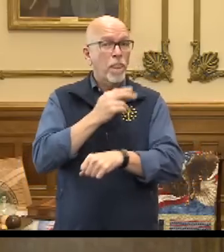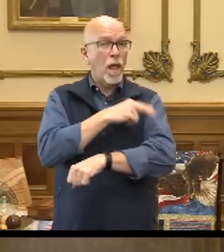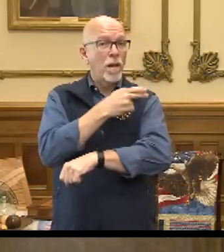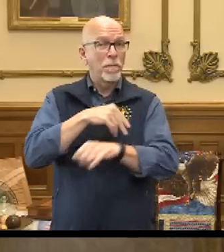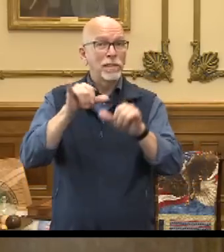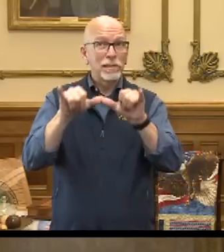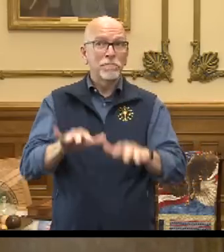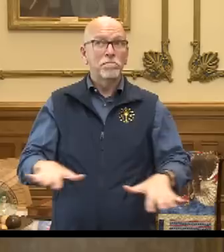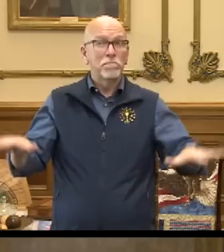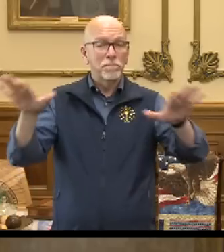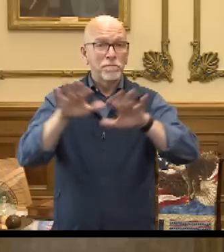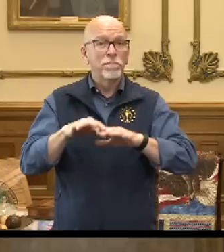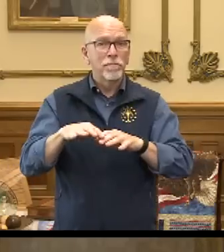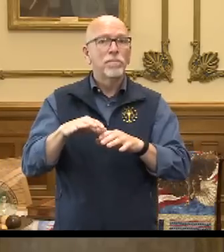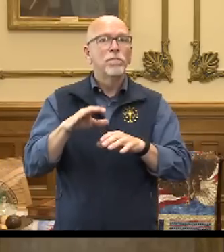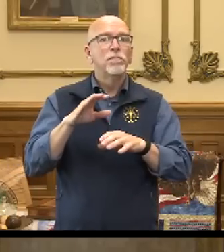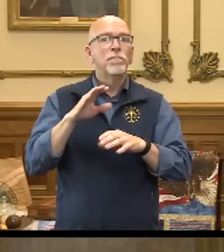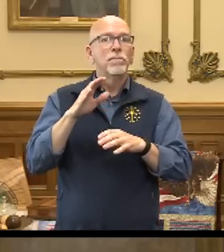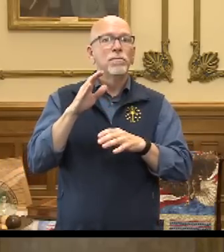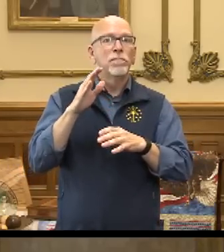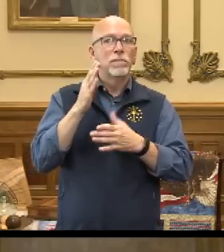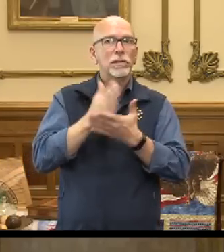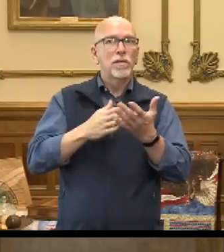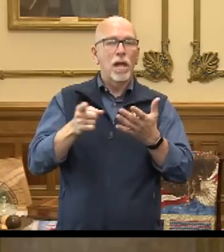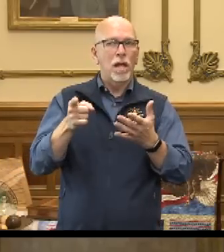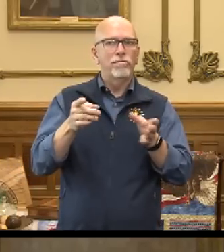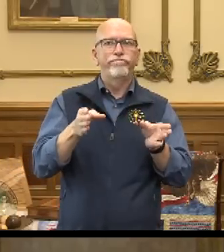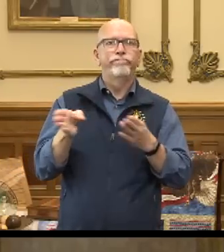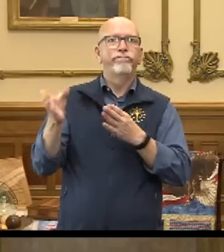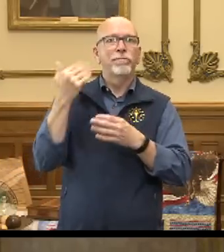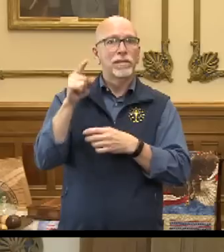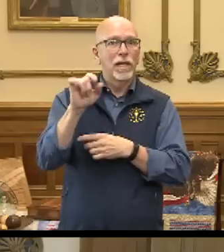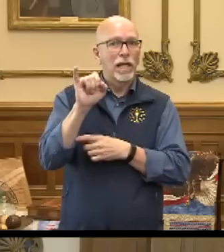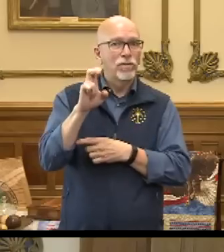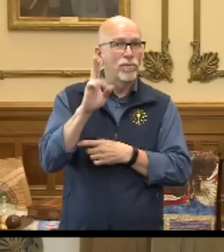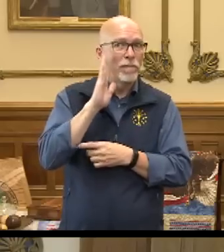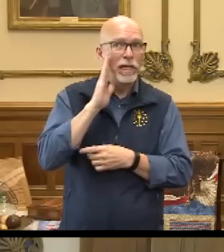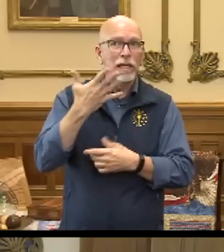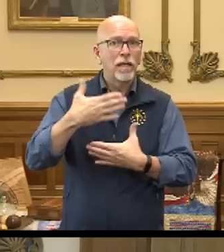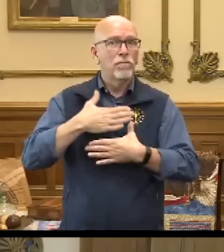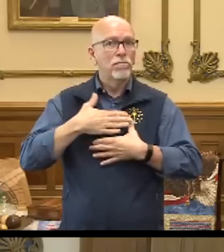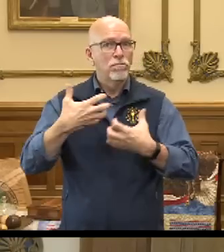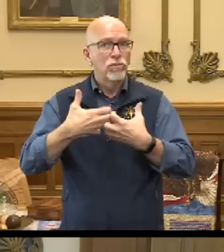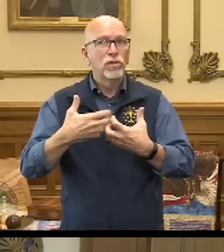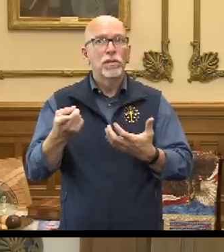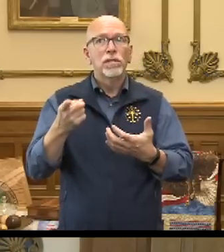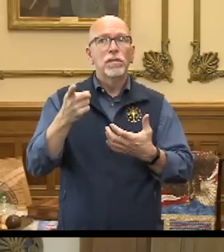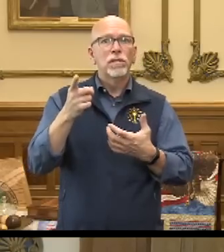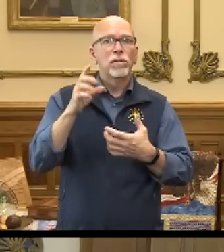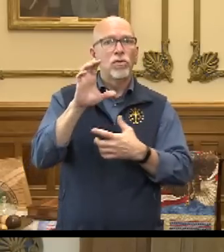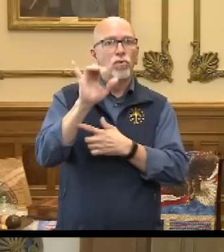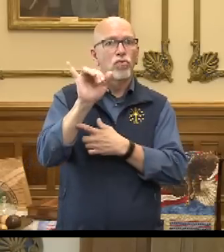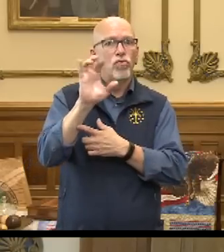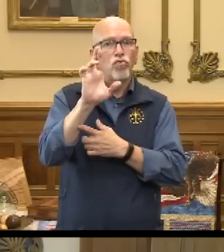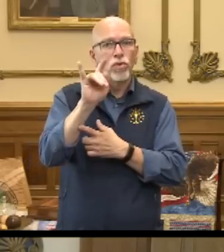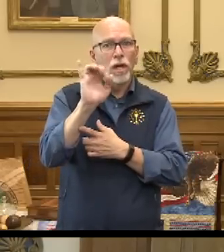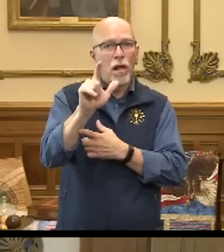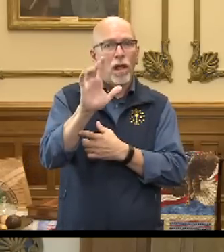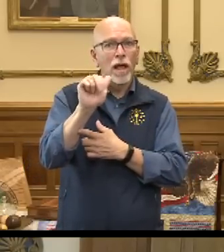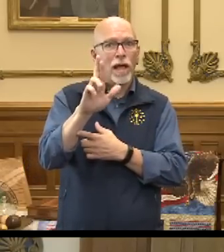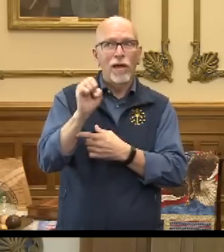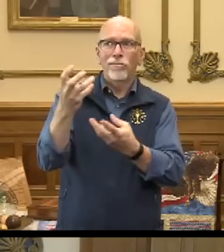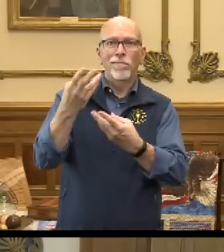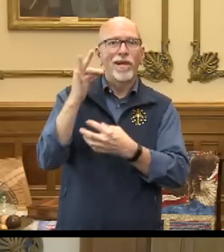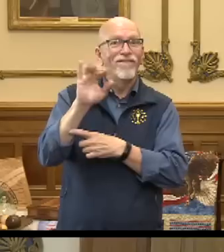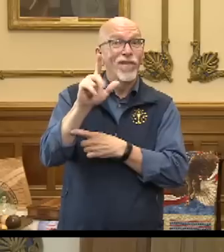systems get some of them on diversion because their ICU beds, their ventilators, their critical care areas are filled with